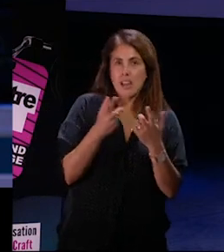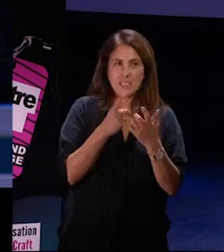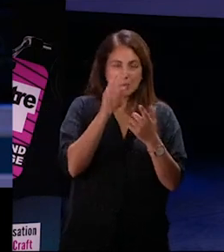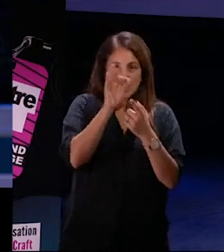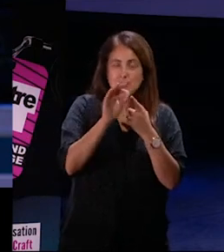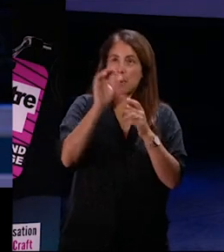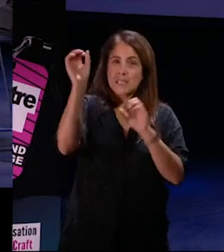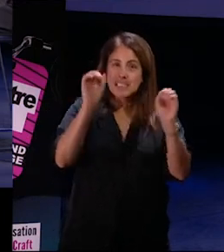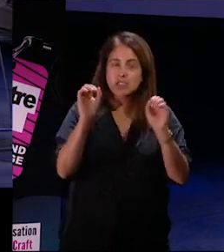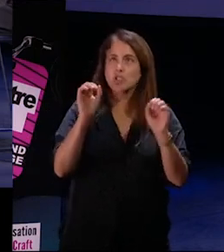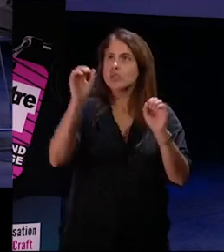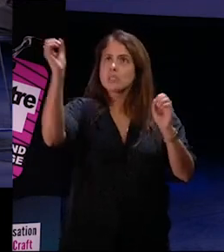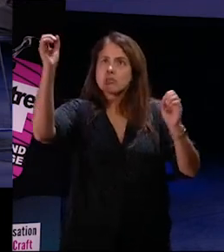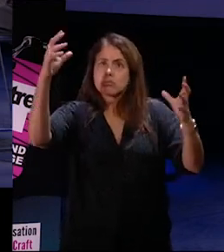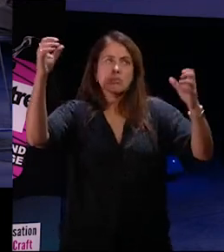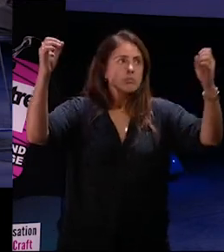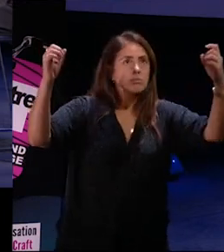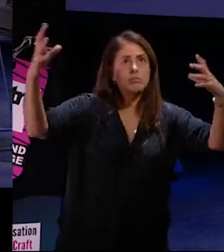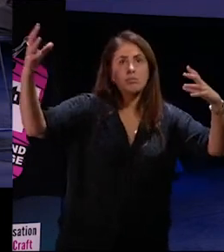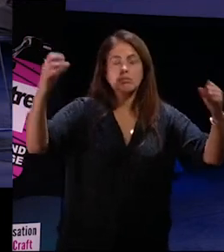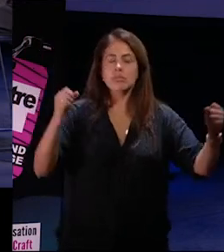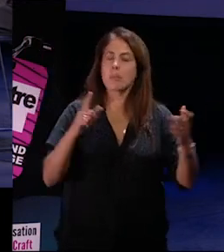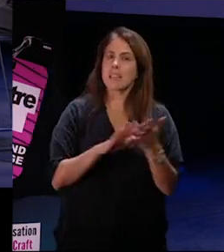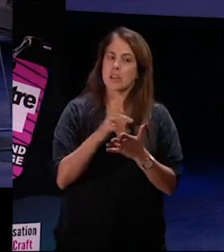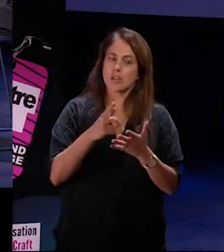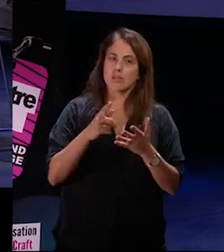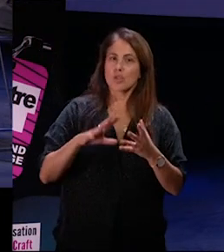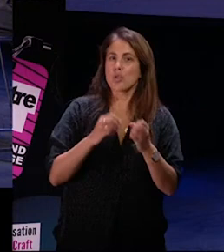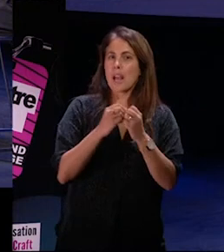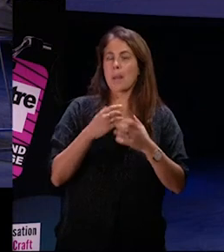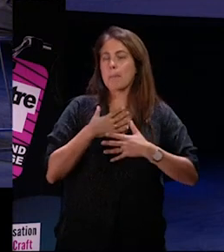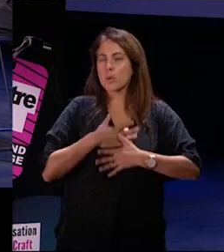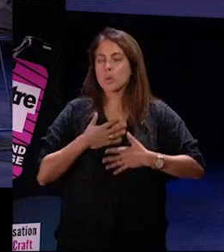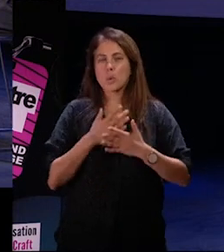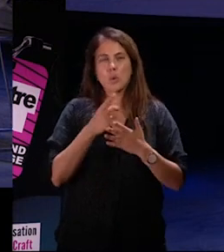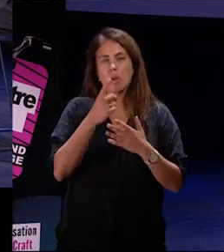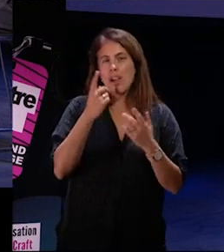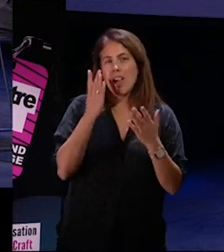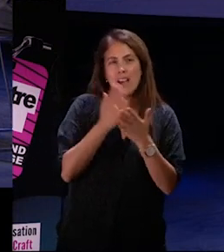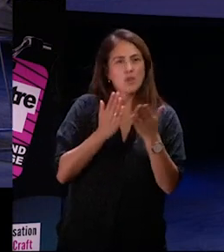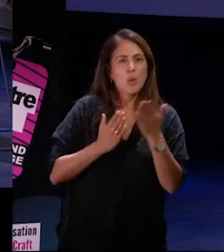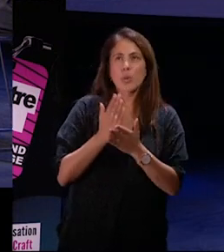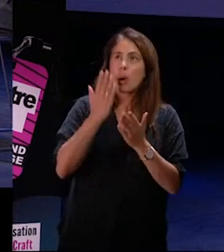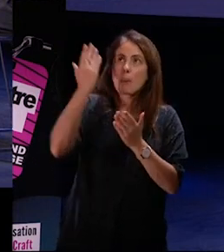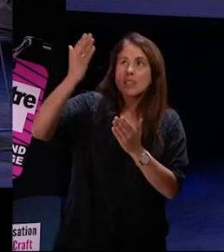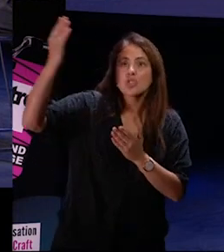on, into creating a different emotional mood. And you can't do that by imagination. You've got to do that because you've heard the music, you can see the actors,